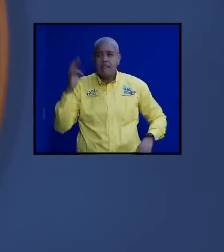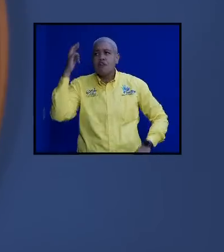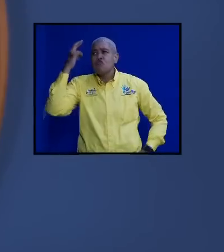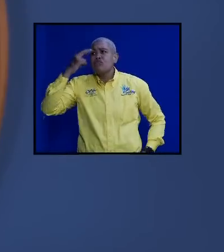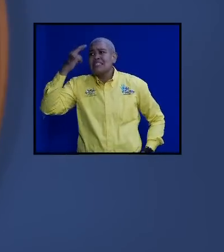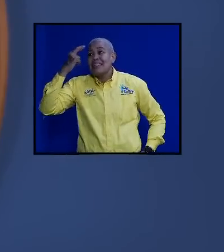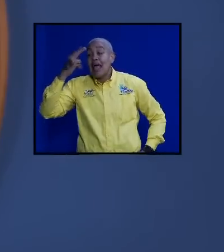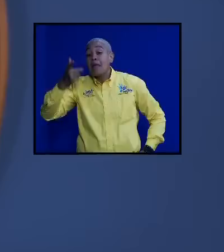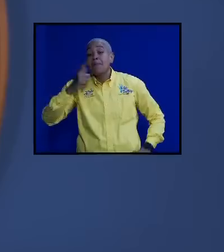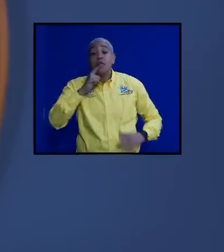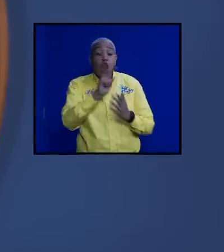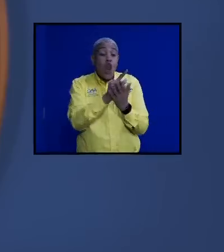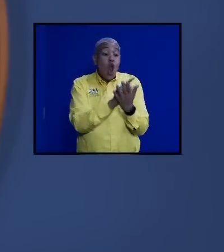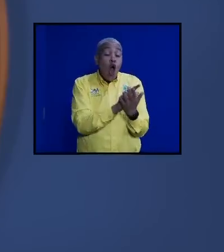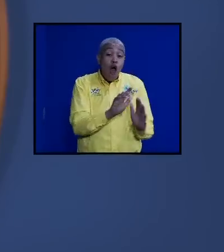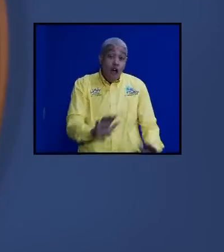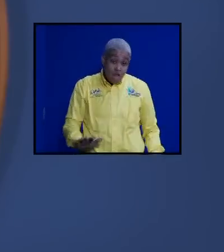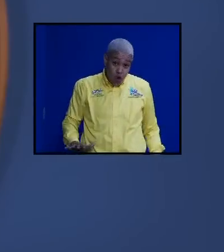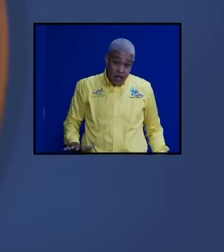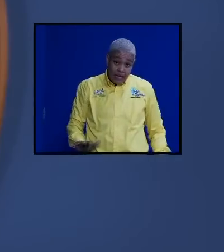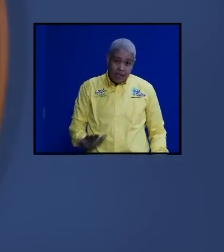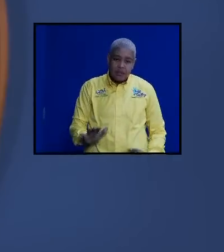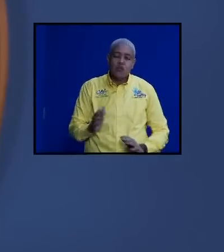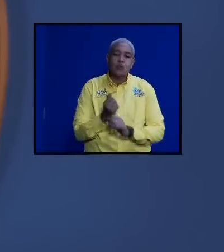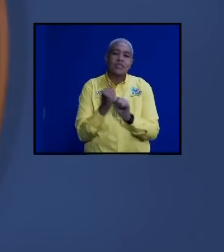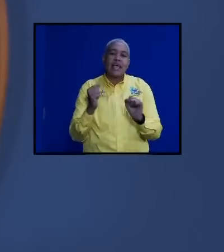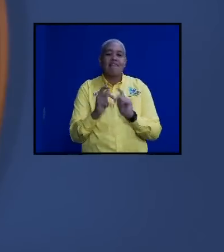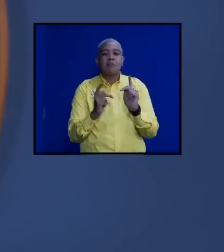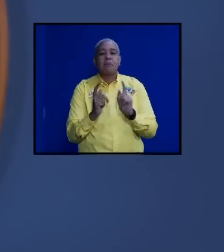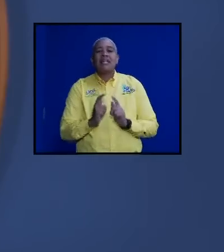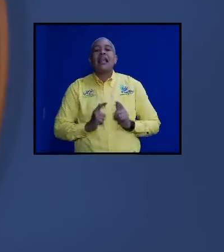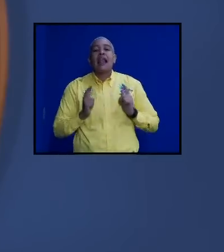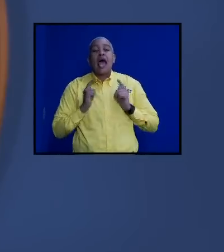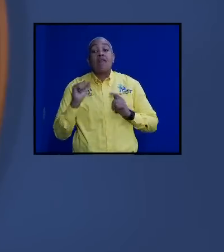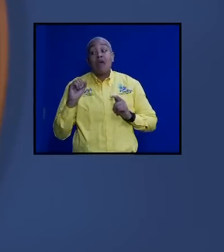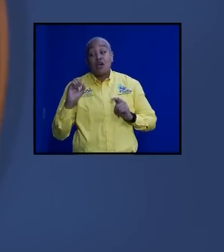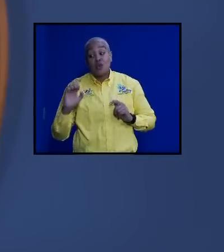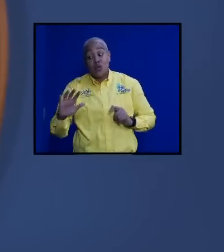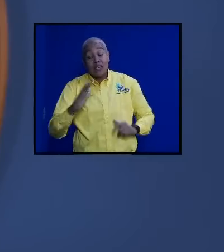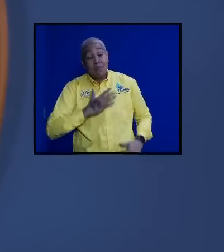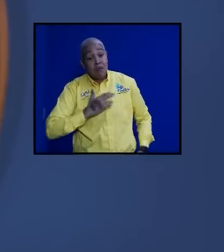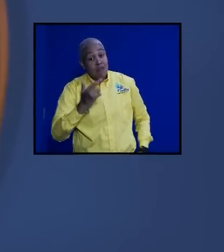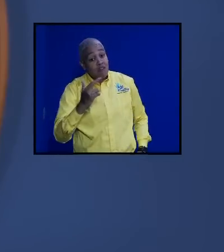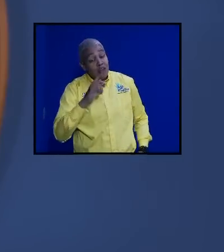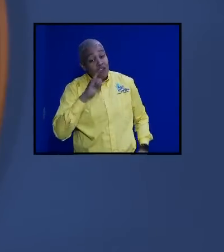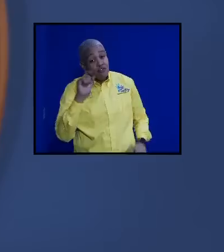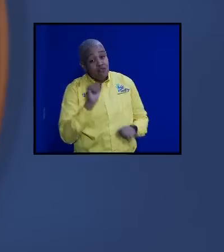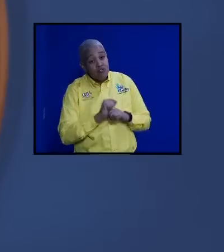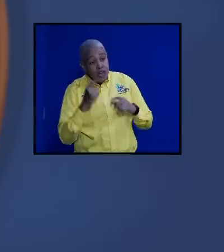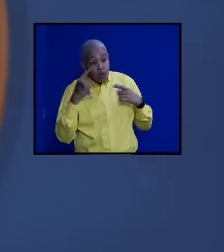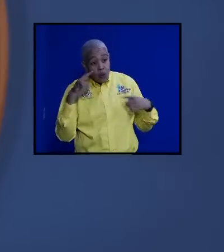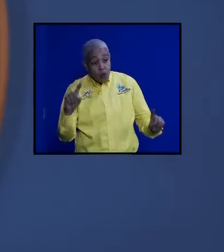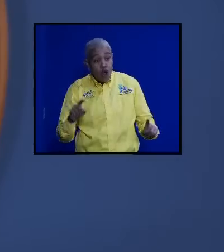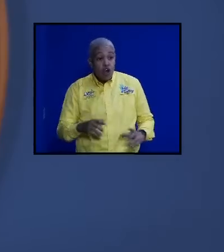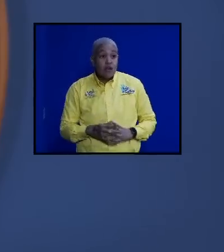reasonably, lawfully to save lives. The SOEs, my friend, work.